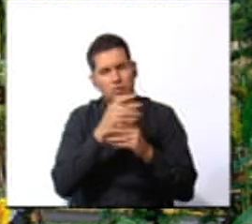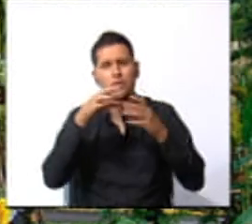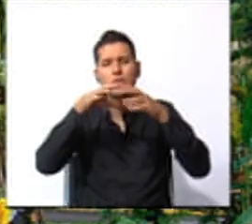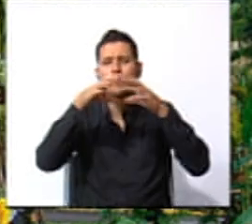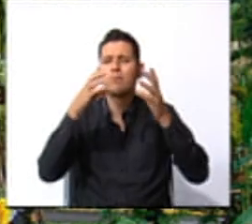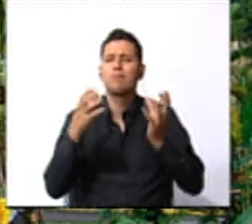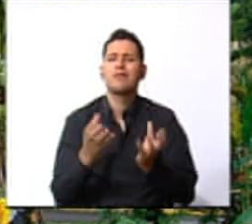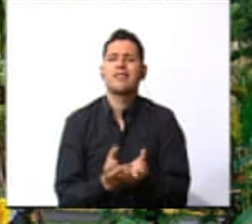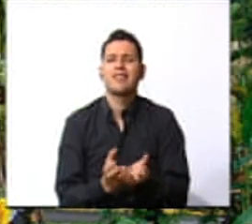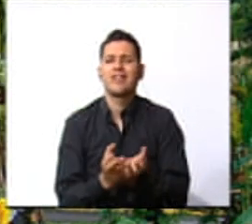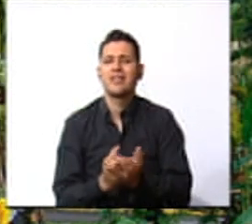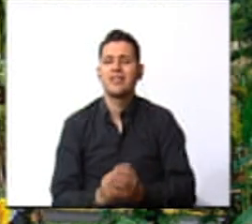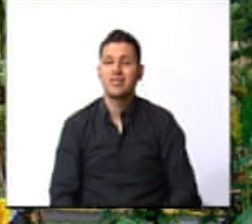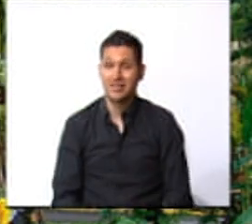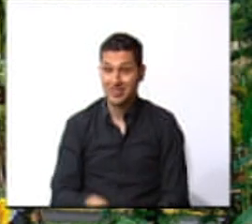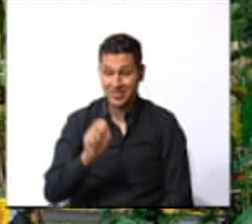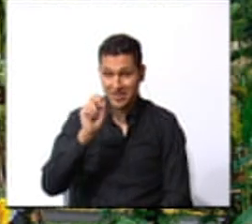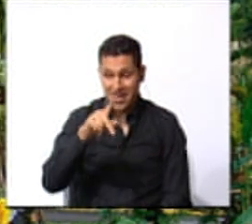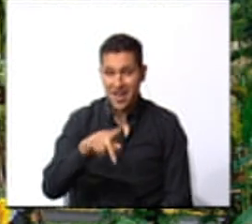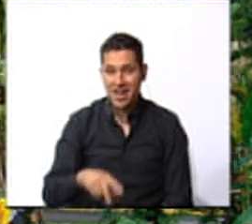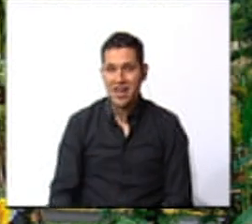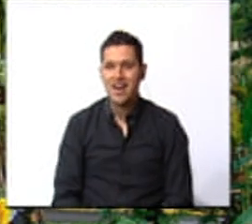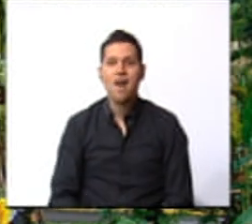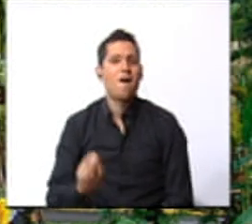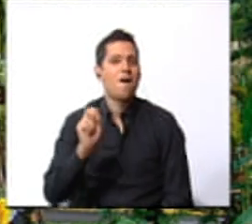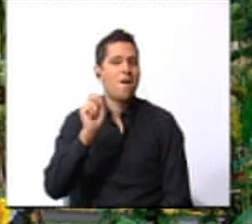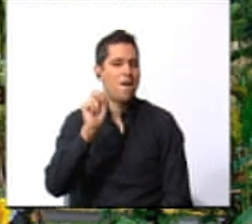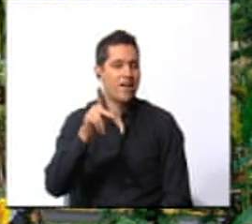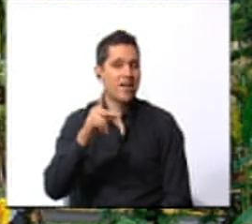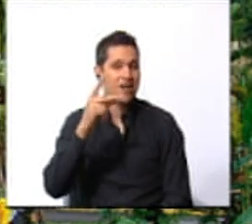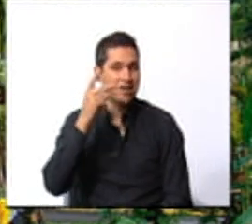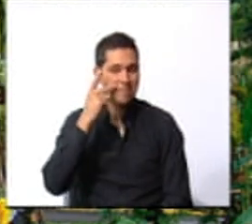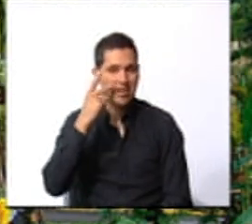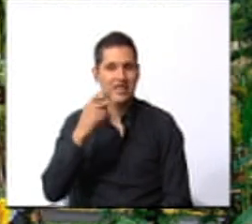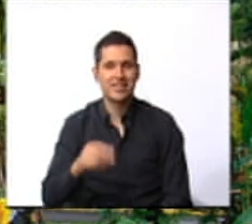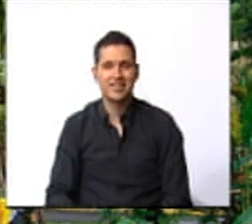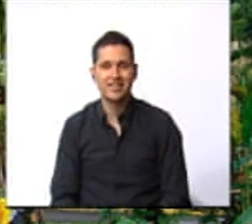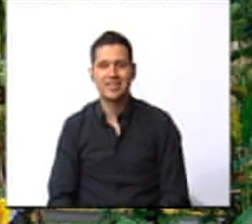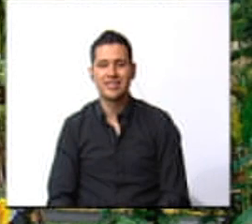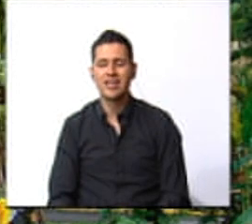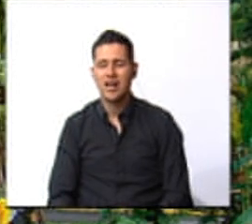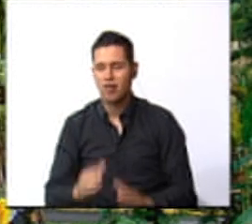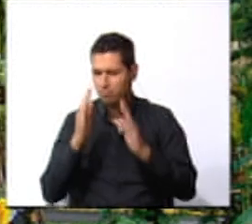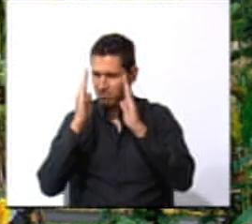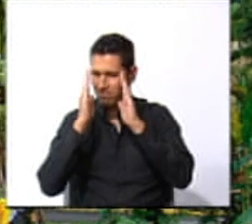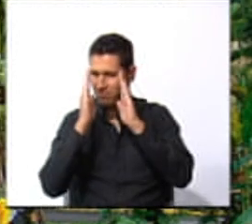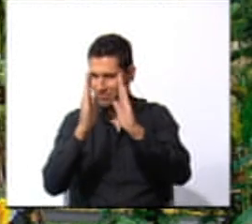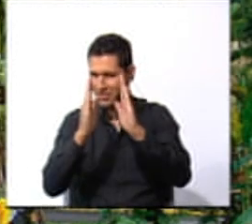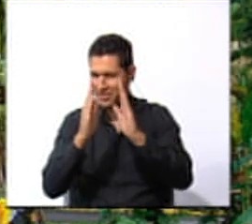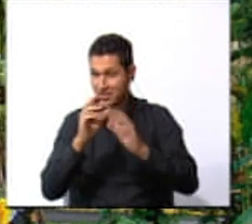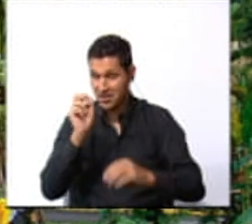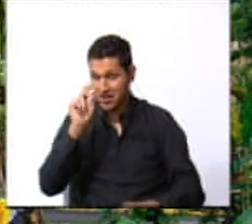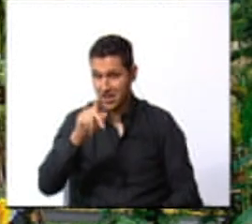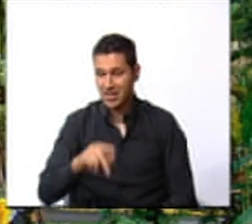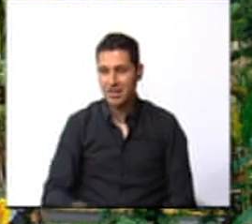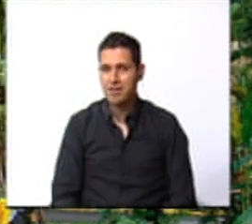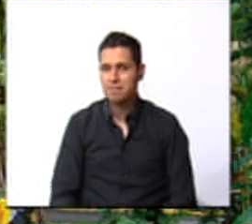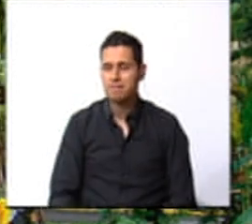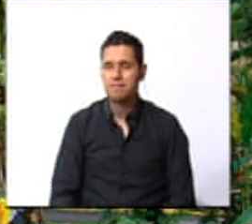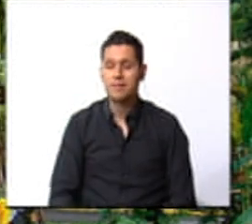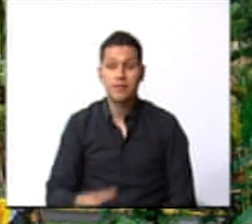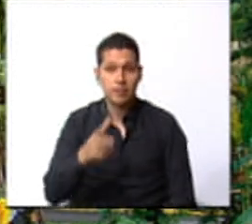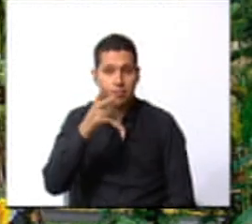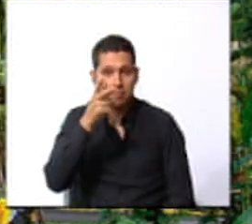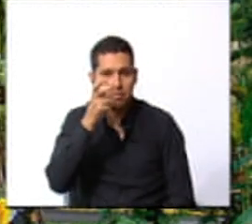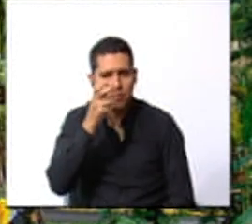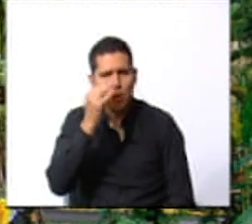right? Good. Well, I have the riddle. Oh, teacher, yes, but pay attention, okay? Listen, because